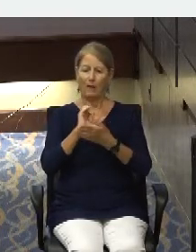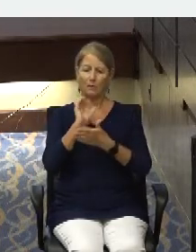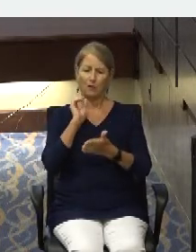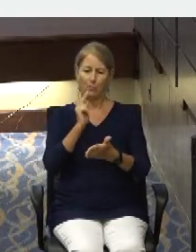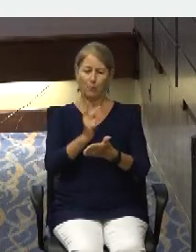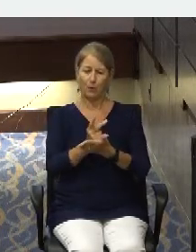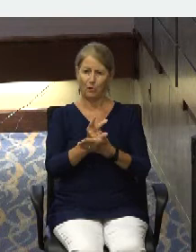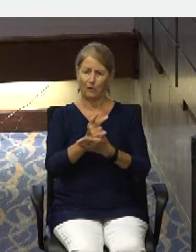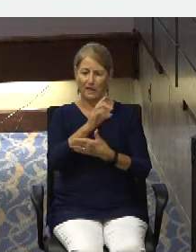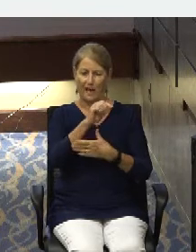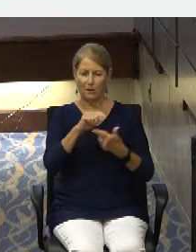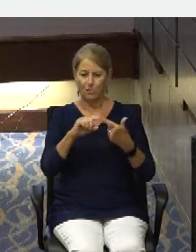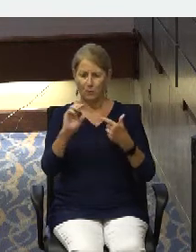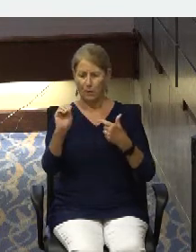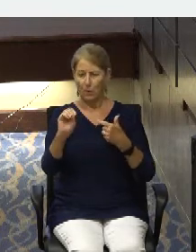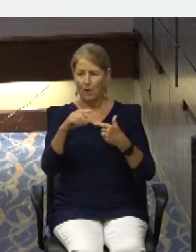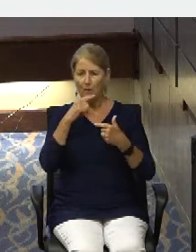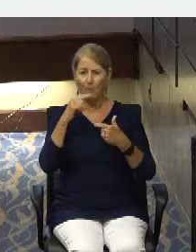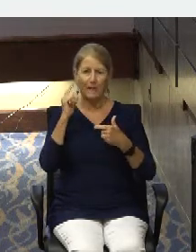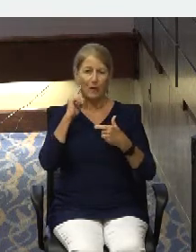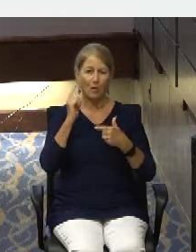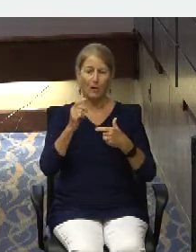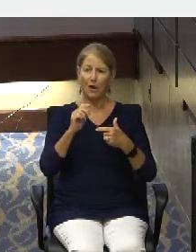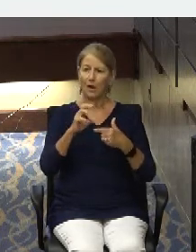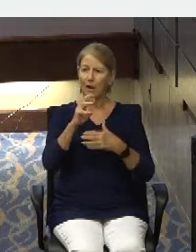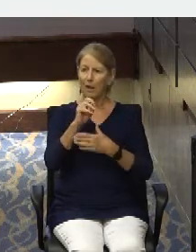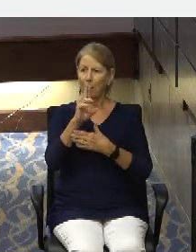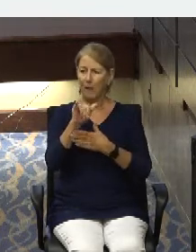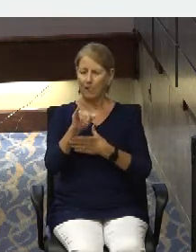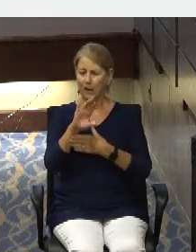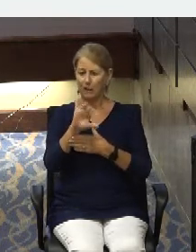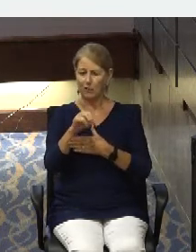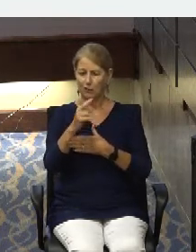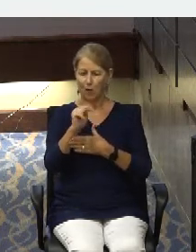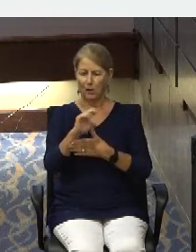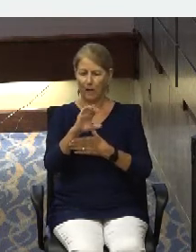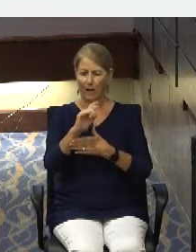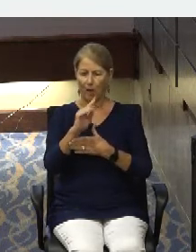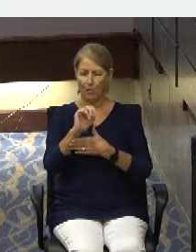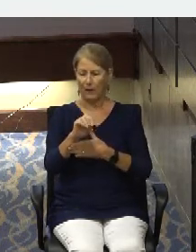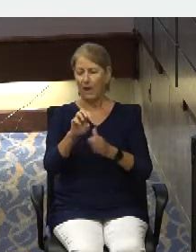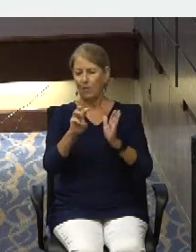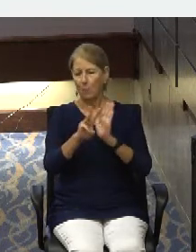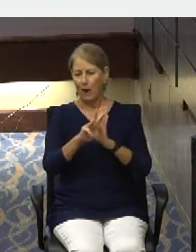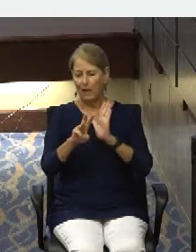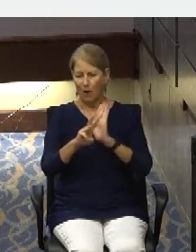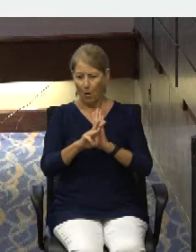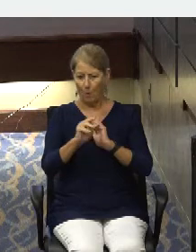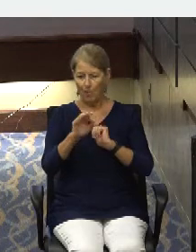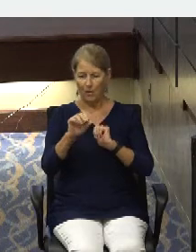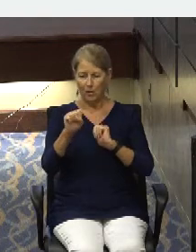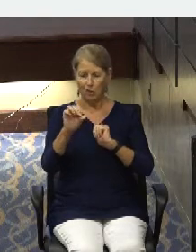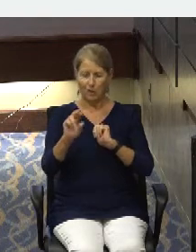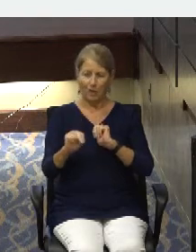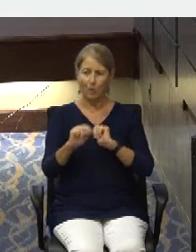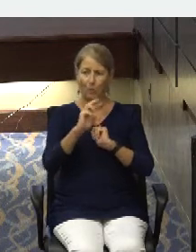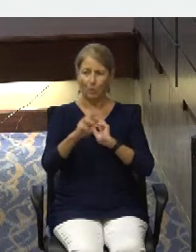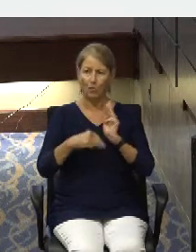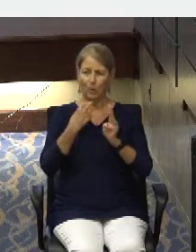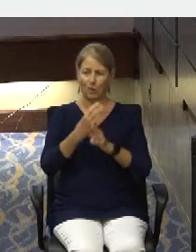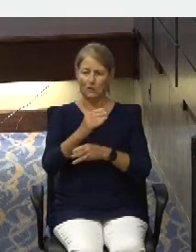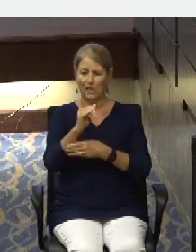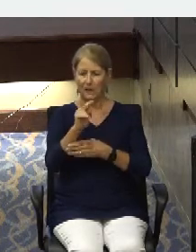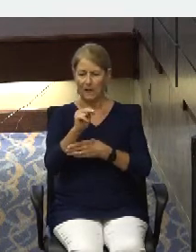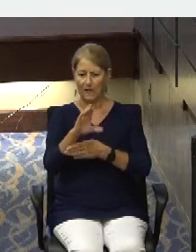Next, we have a public hearing on a request from Mary Wise and John Calloway on behalf of Mission Waco Mission World, Inc. For the renewal of a special permit